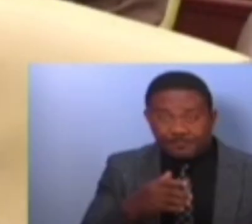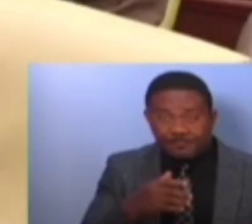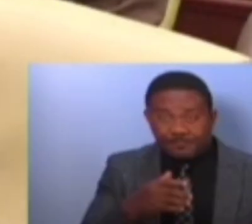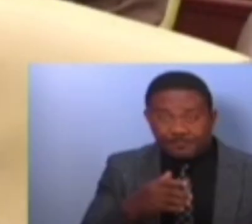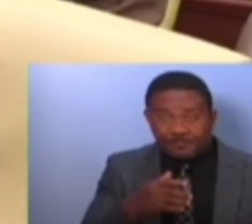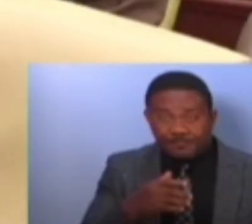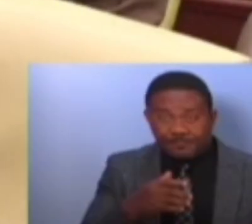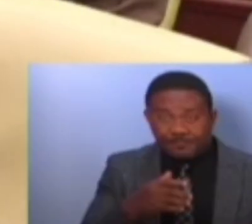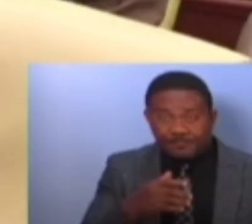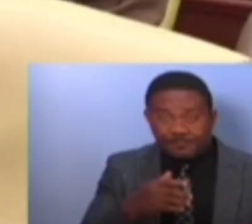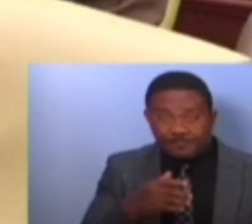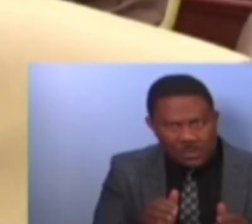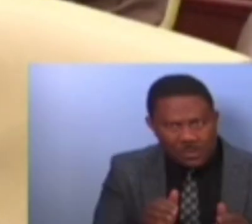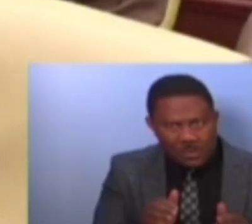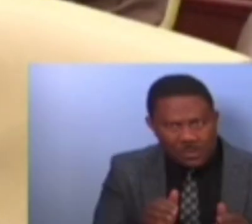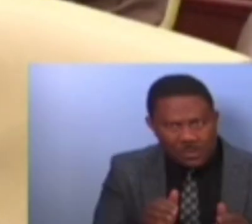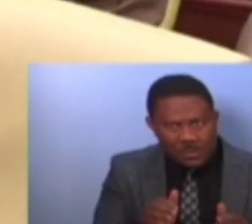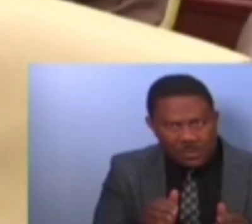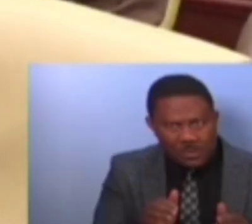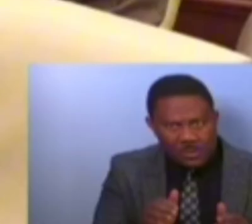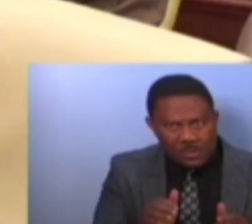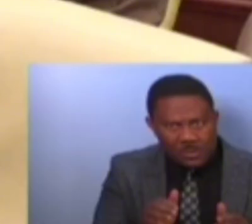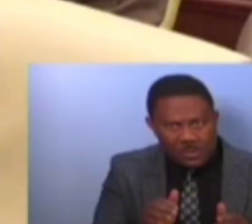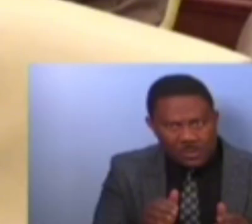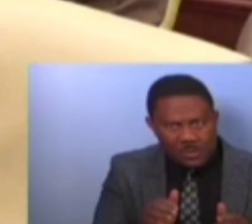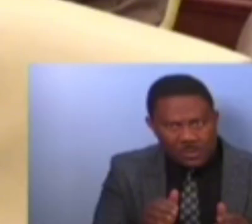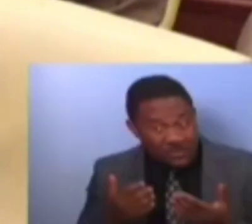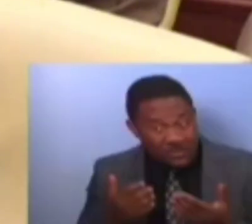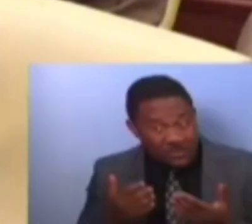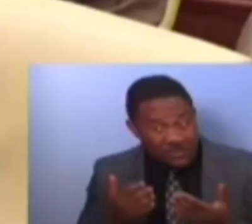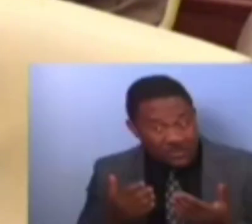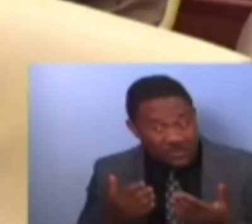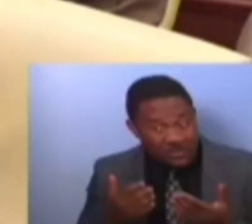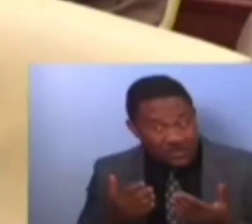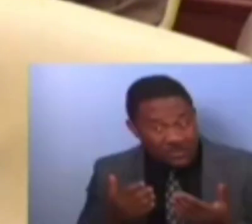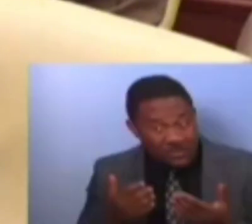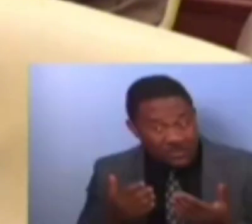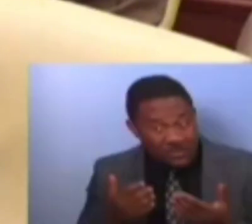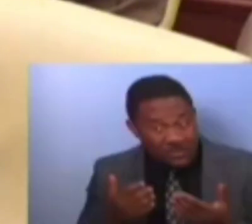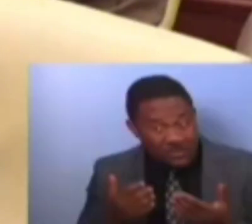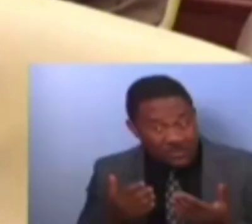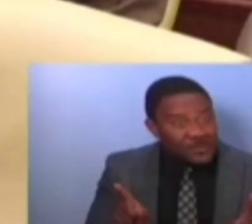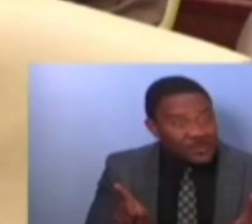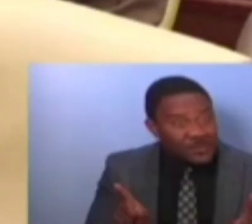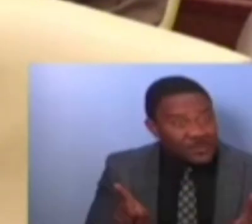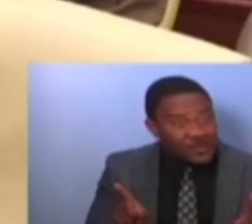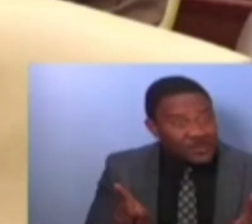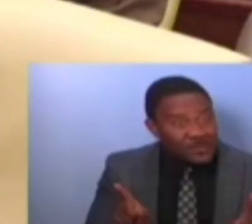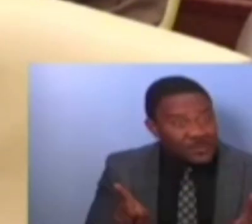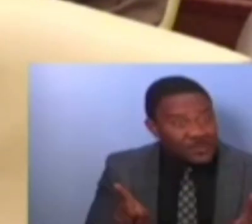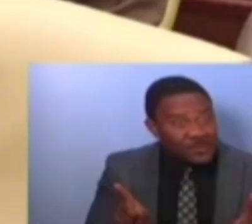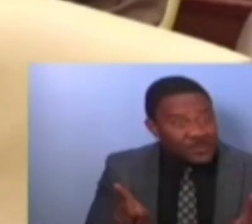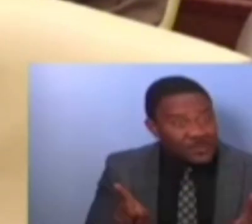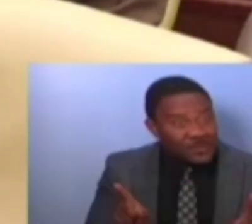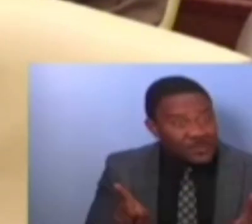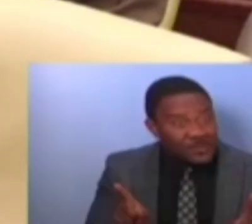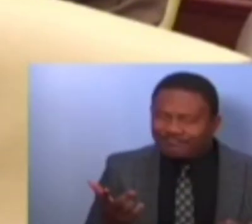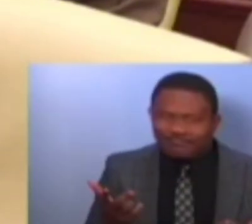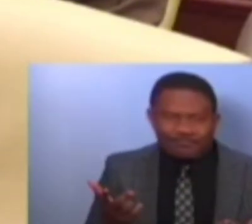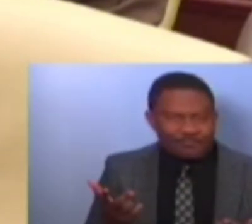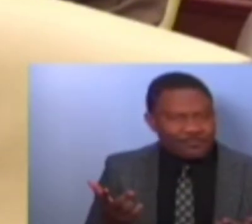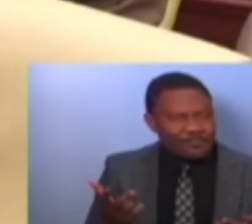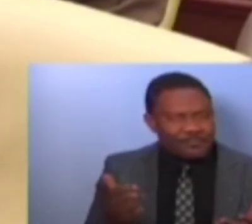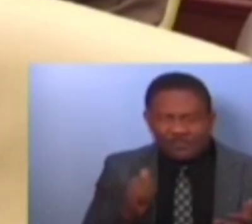motion or amendment may speak in support of the motion, but subject to these orders, no further, and that's where the emphasis